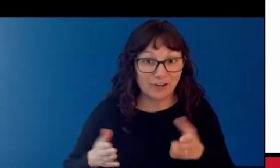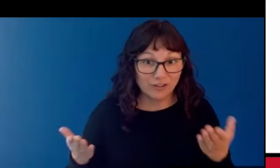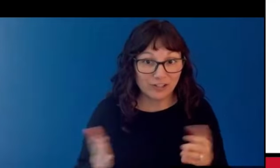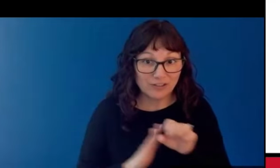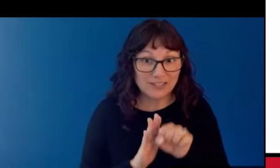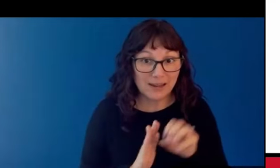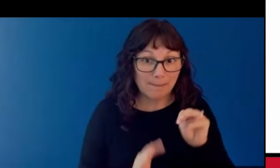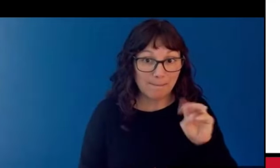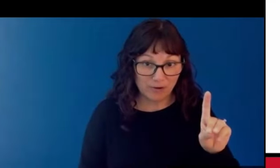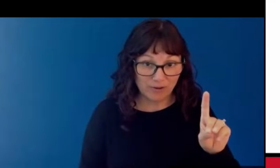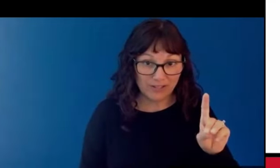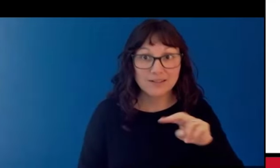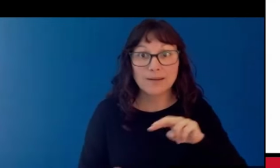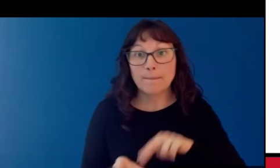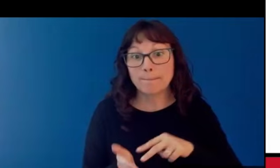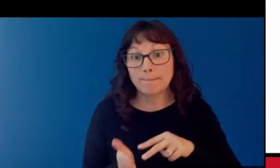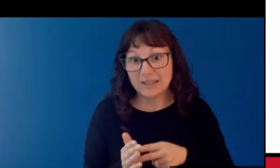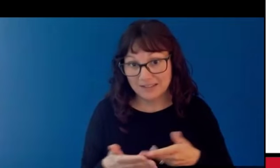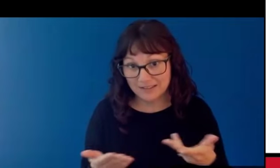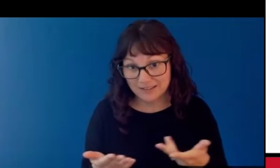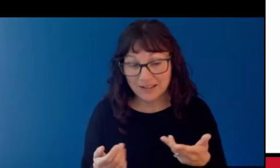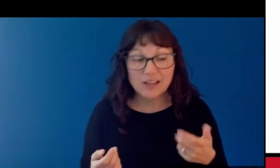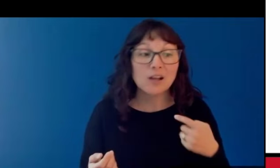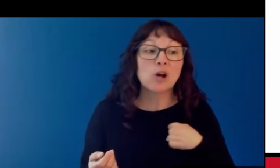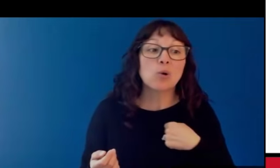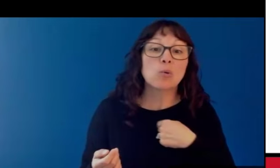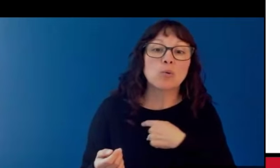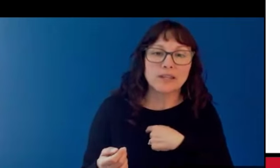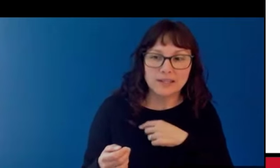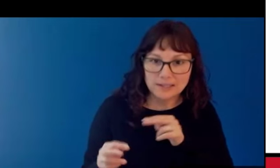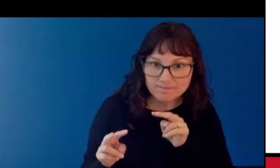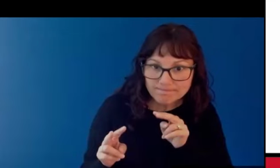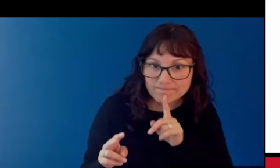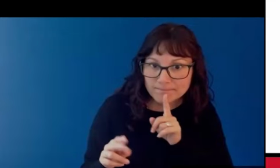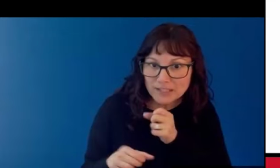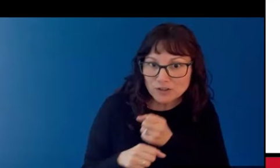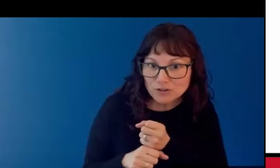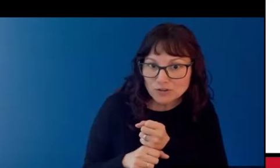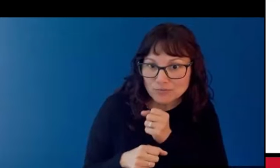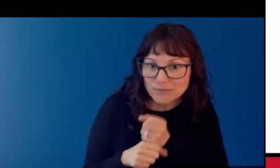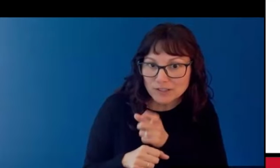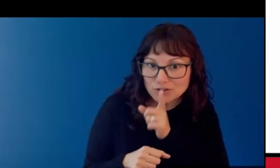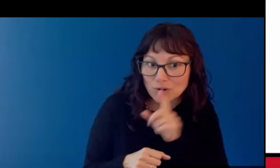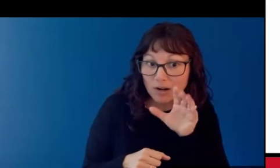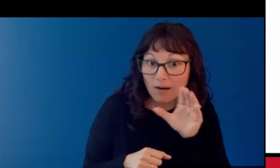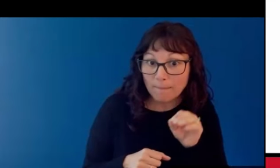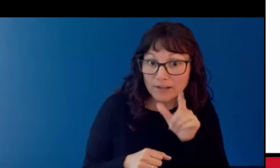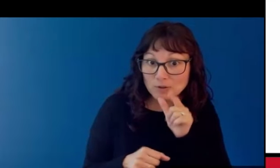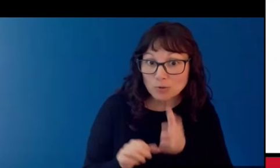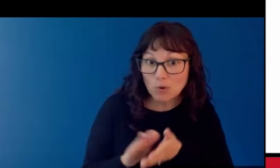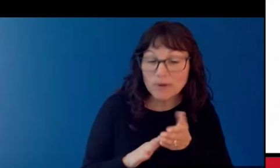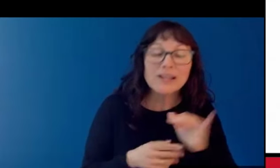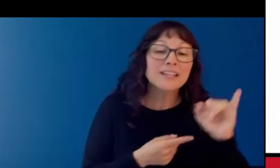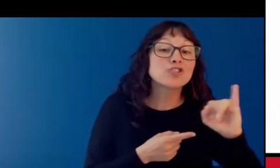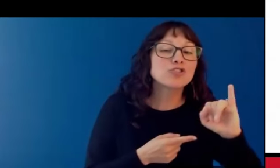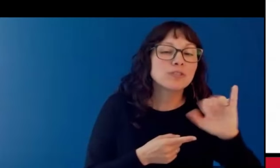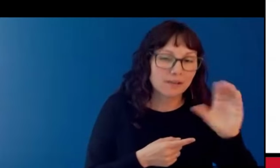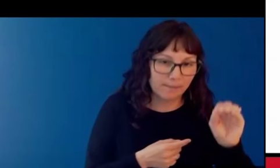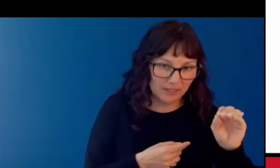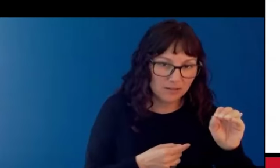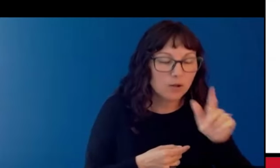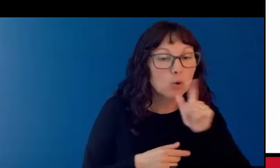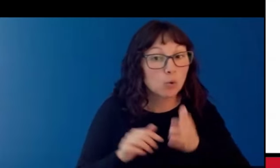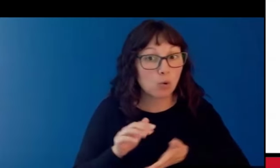Maryland. That means that we make sure that the companies that operate, that the insurance companies